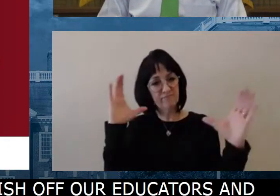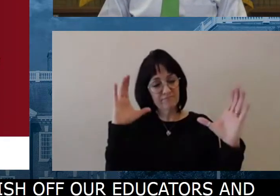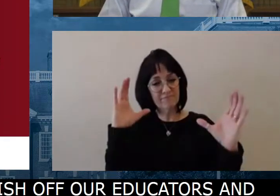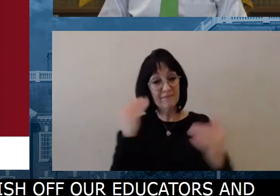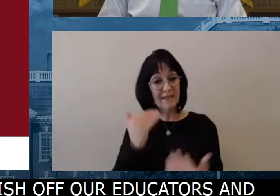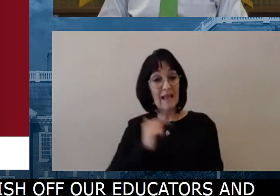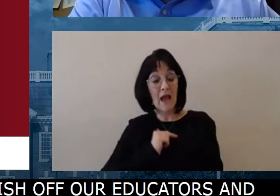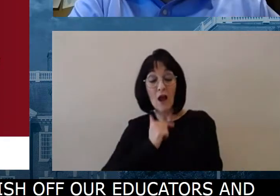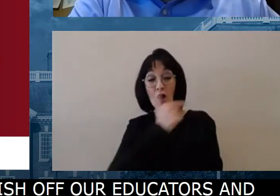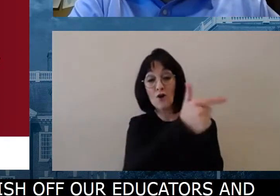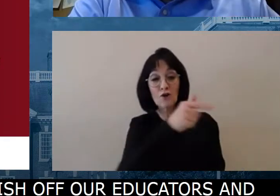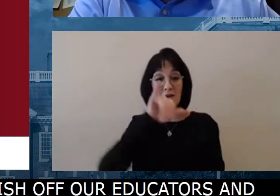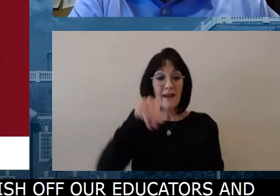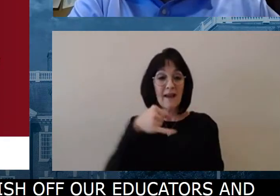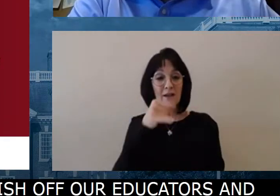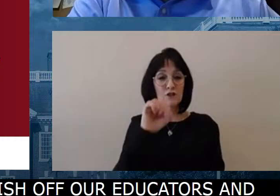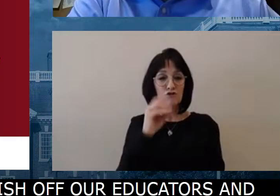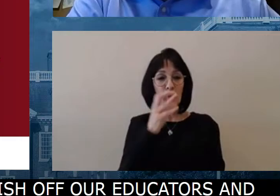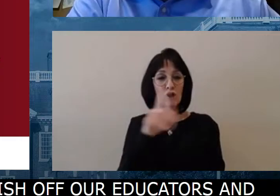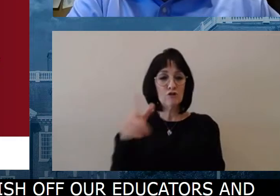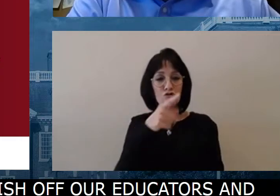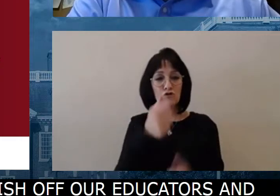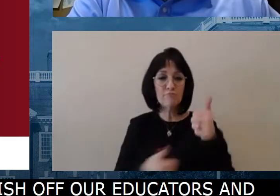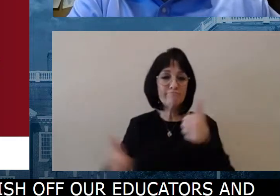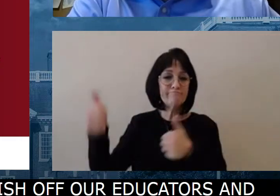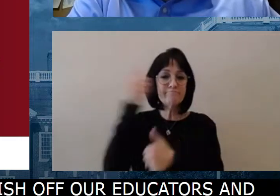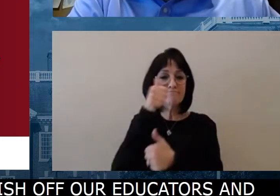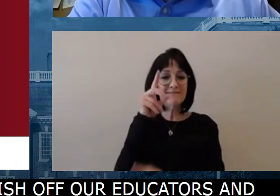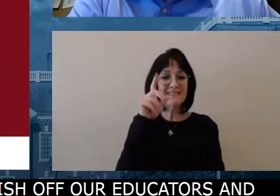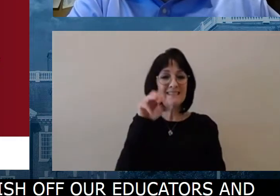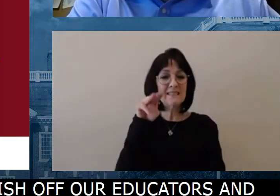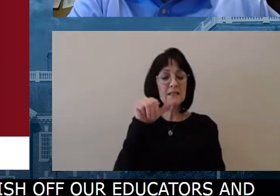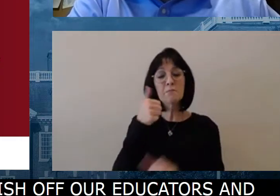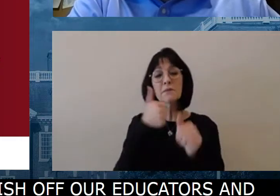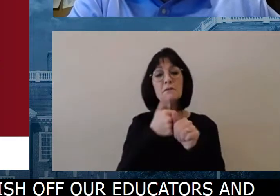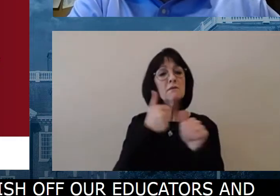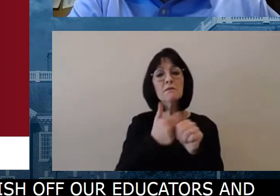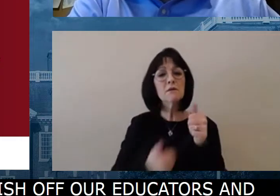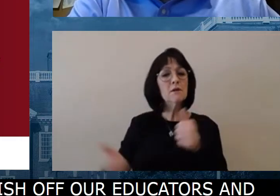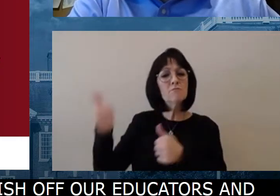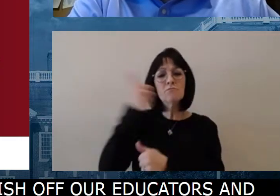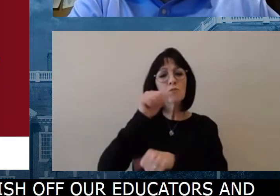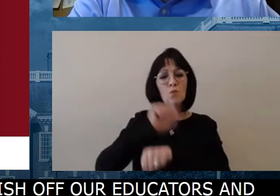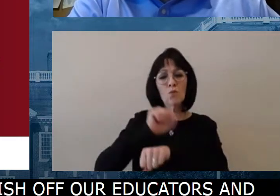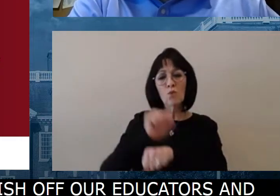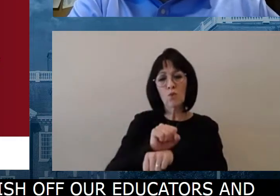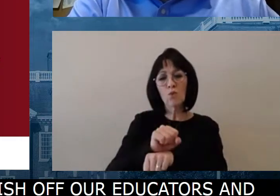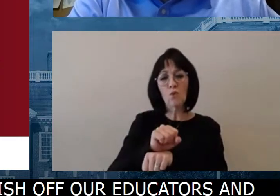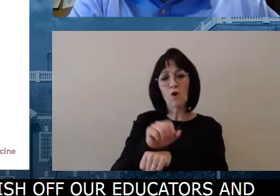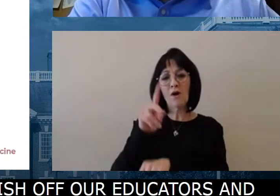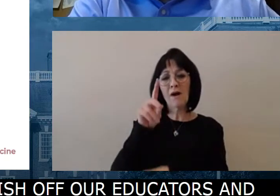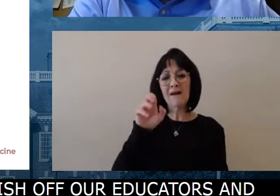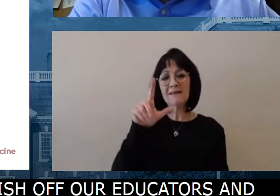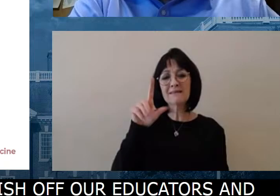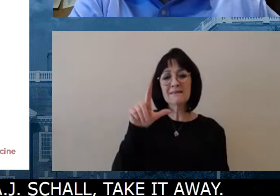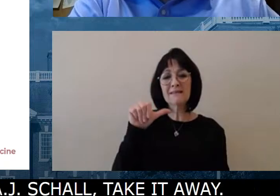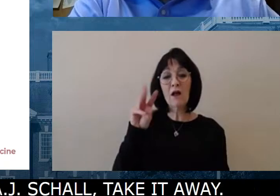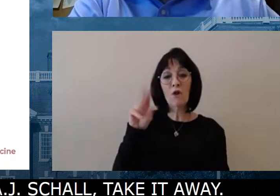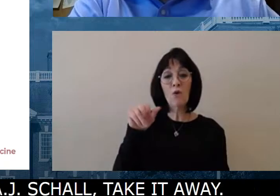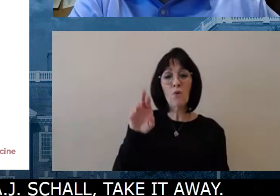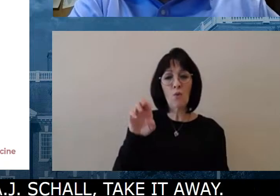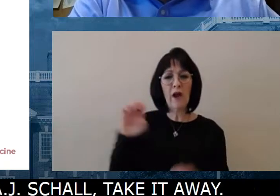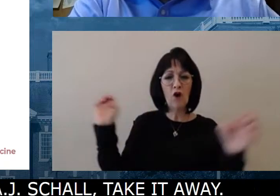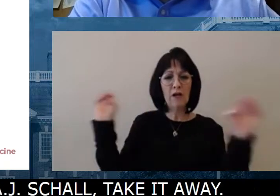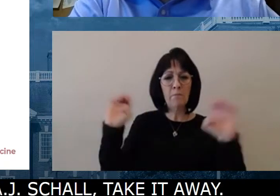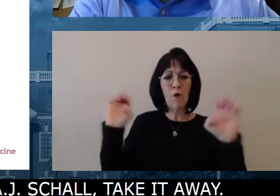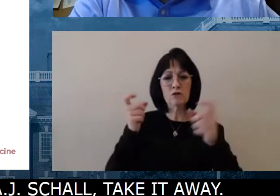away. All right, sir. Good afternoon, everybody. Going to kind of start off where Dr. Ortega was talking about the